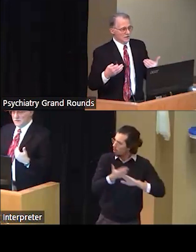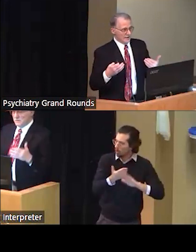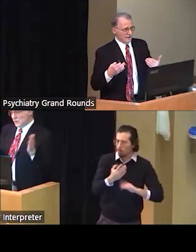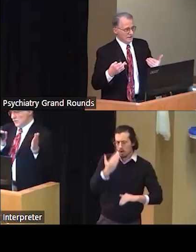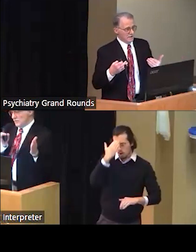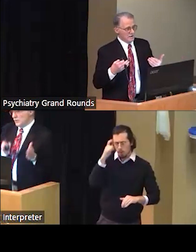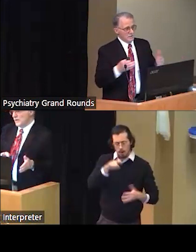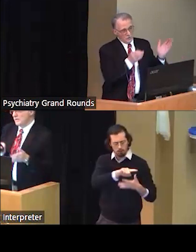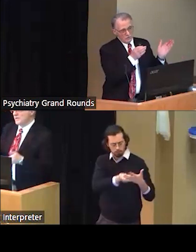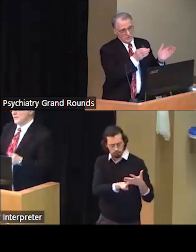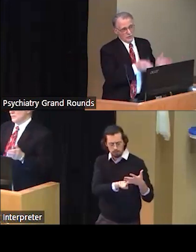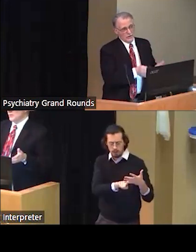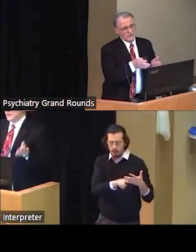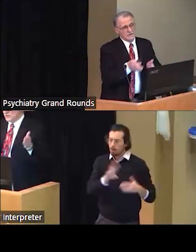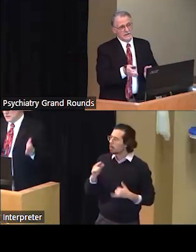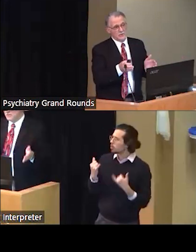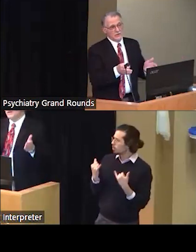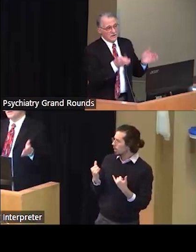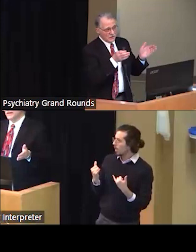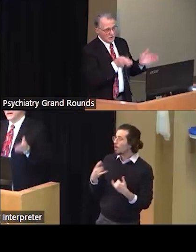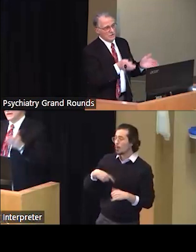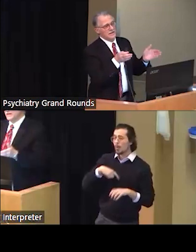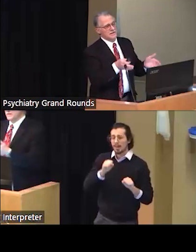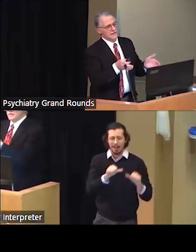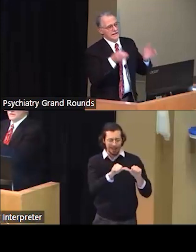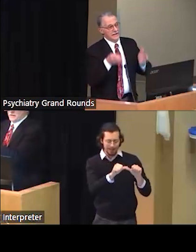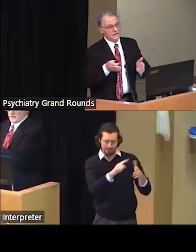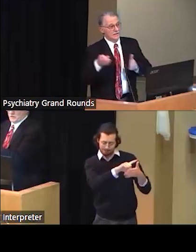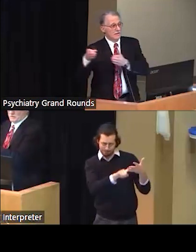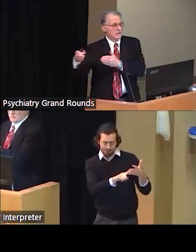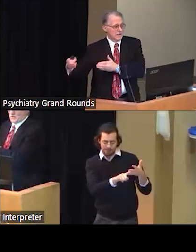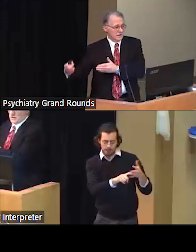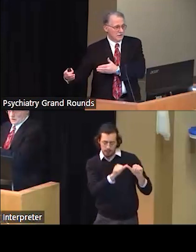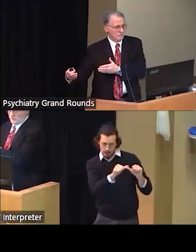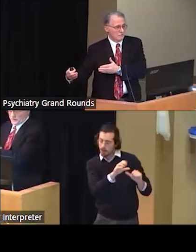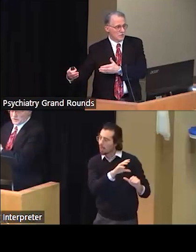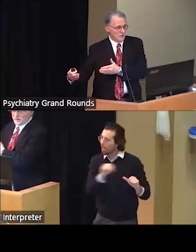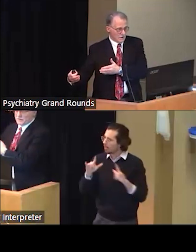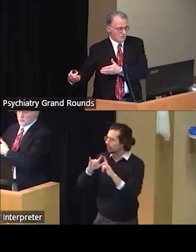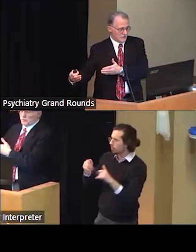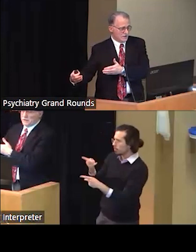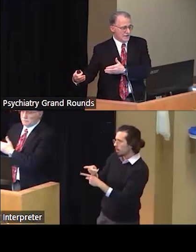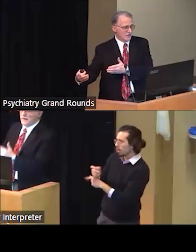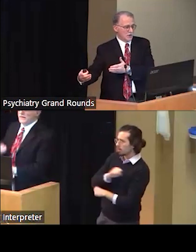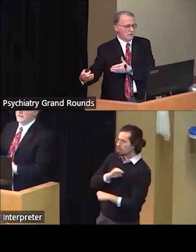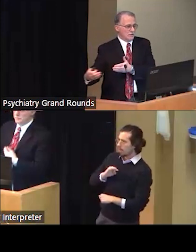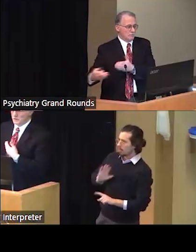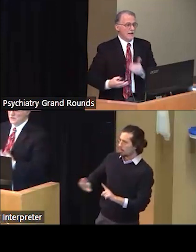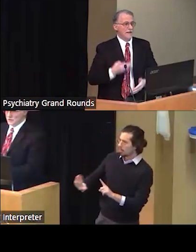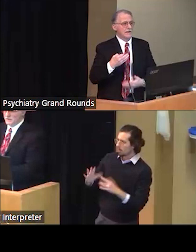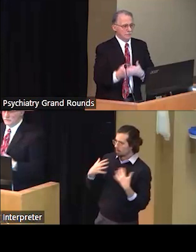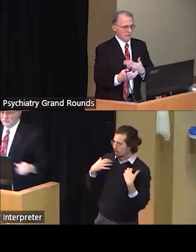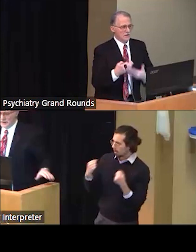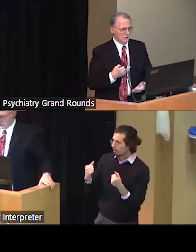we know that. But the point of today will be we can keep the lights on and take care of the staff's